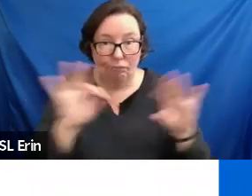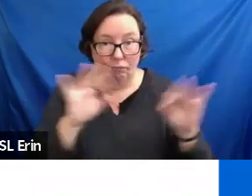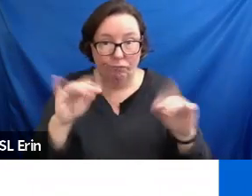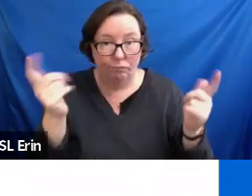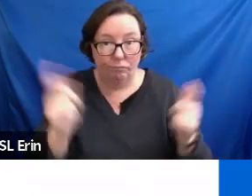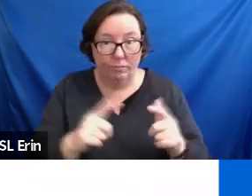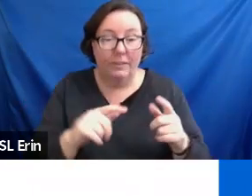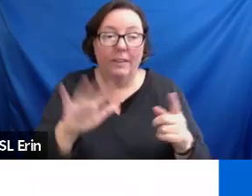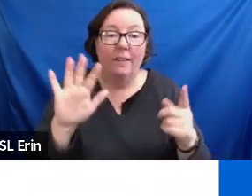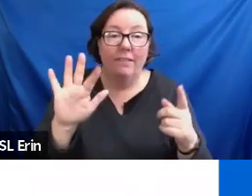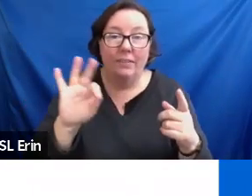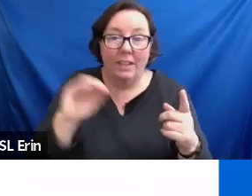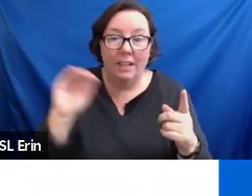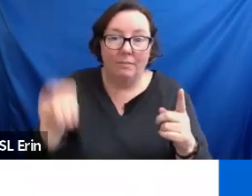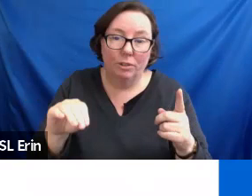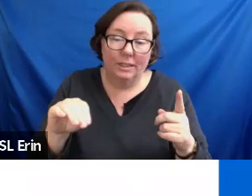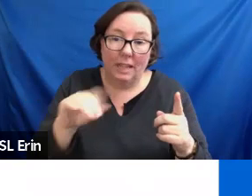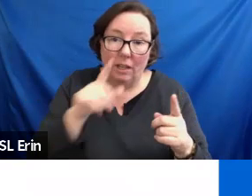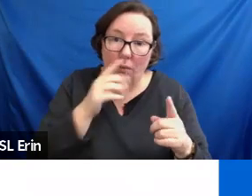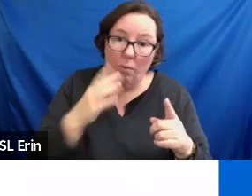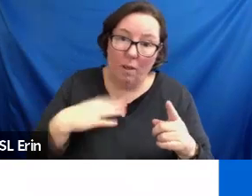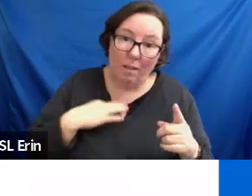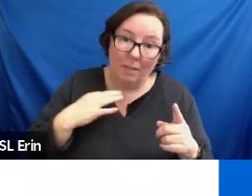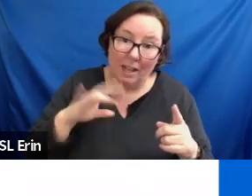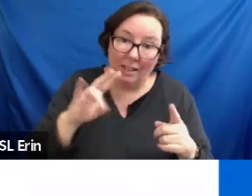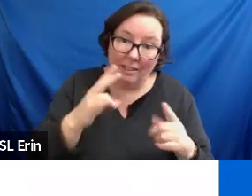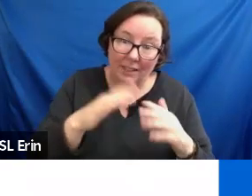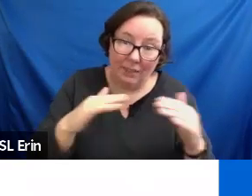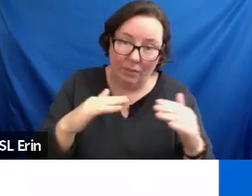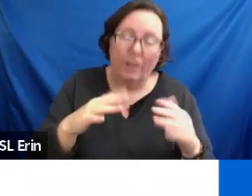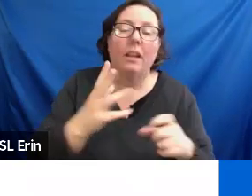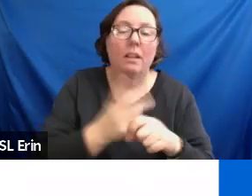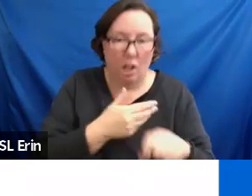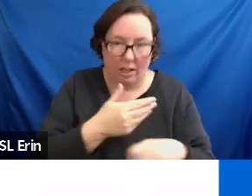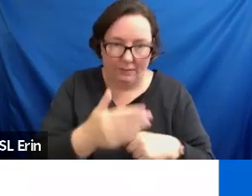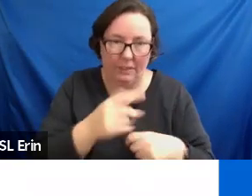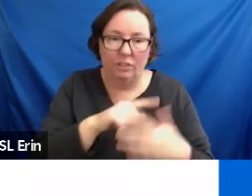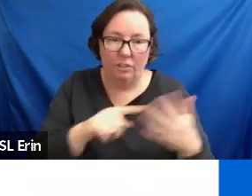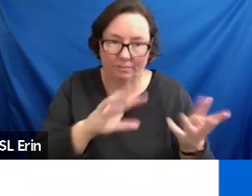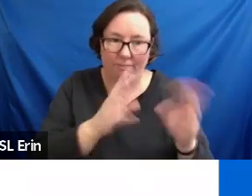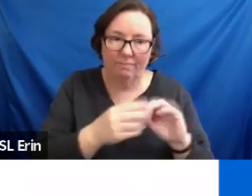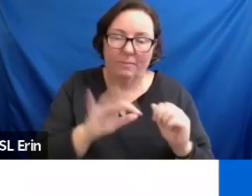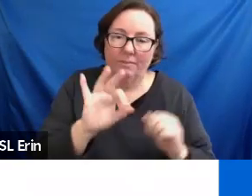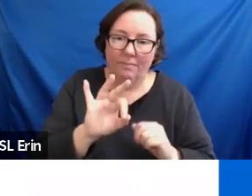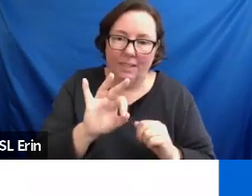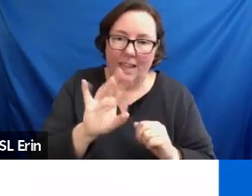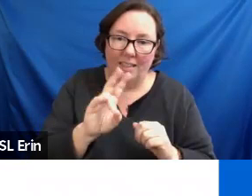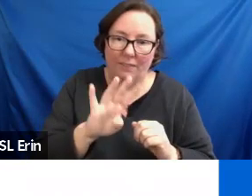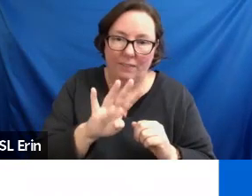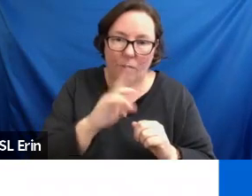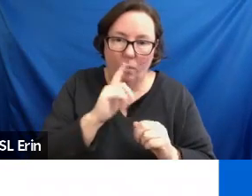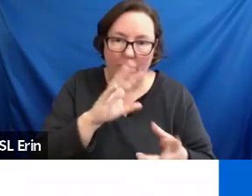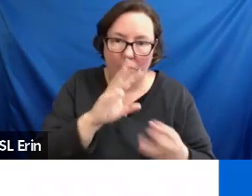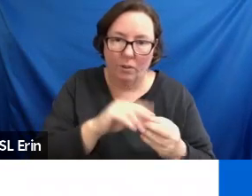almost 59% received an invitation, so 974 for grade 7. And for grade 9, about